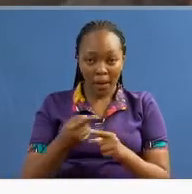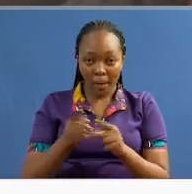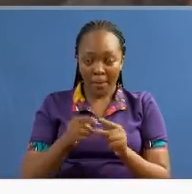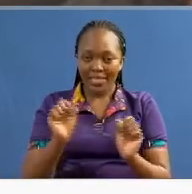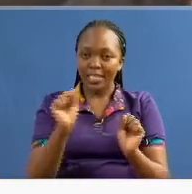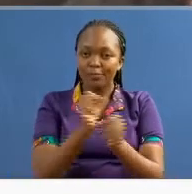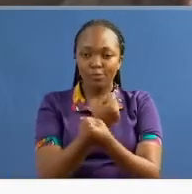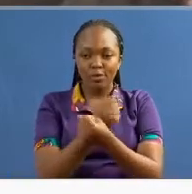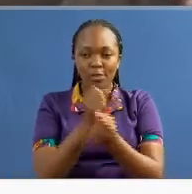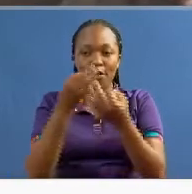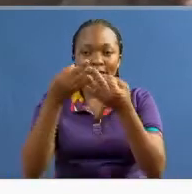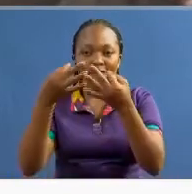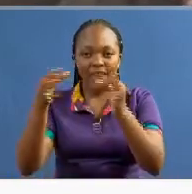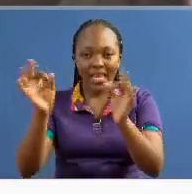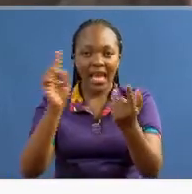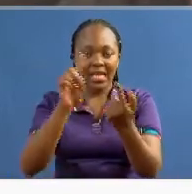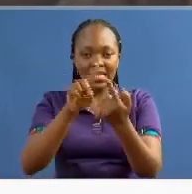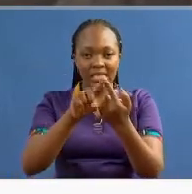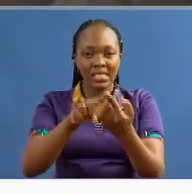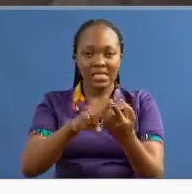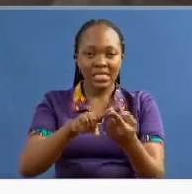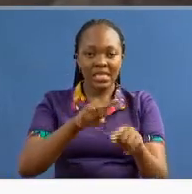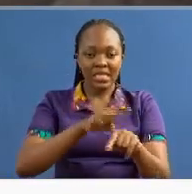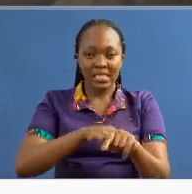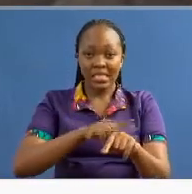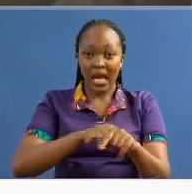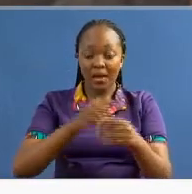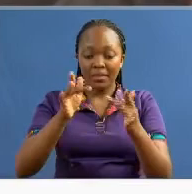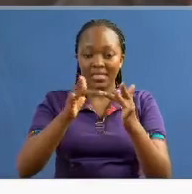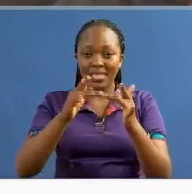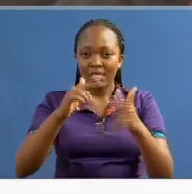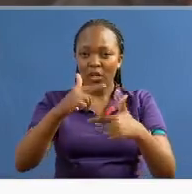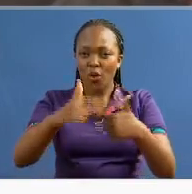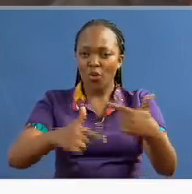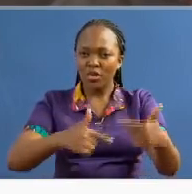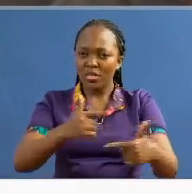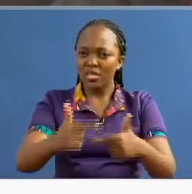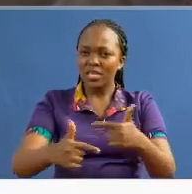cannot be released until the tests continue, until she gets negative.